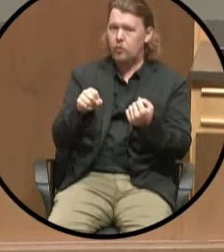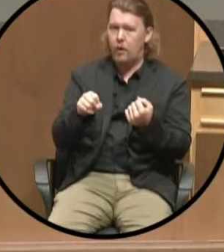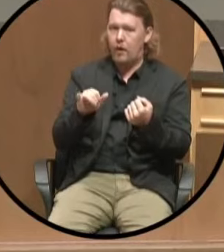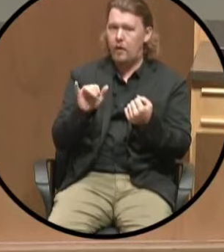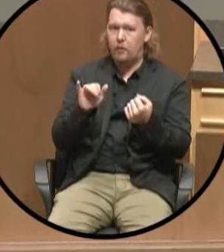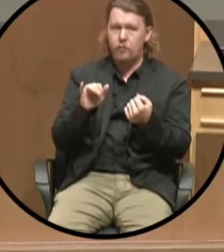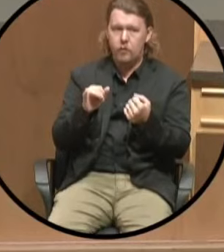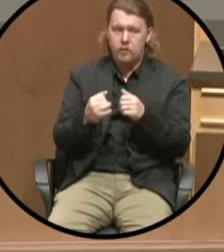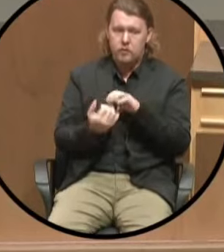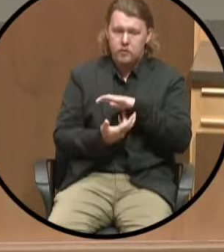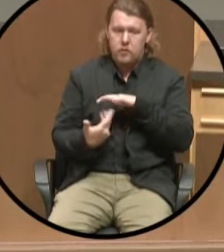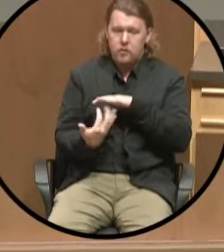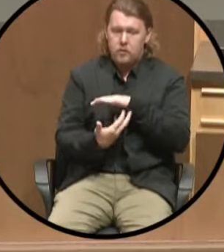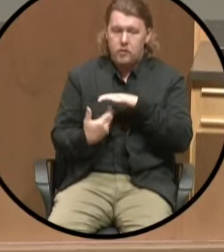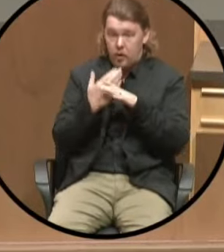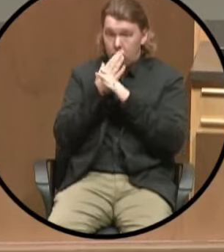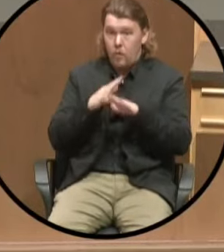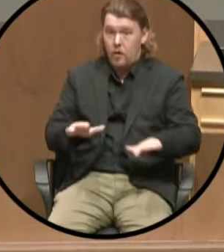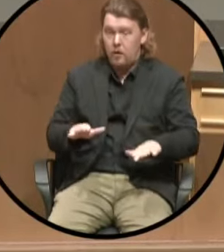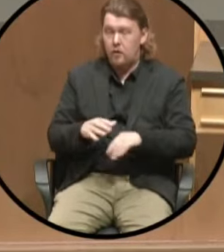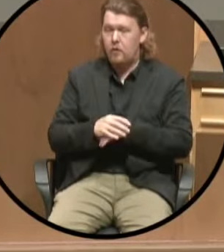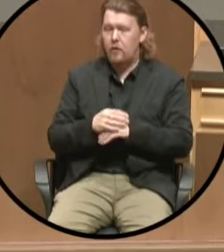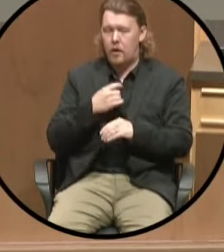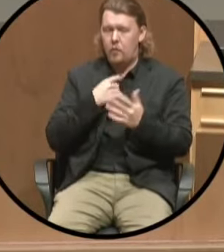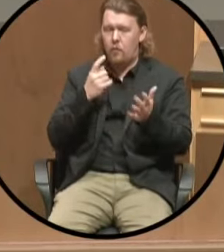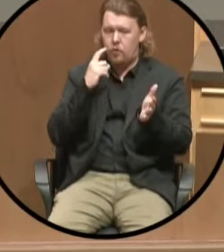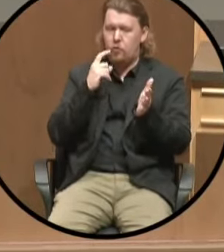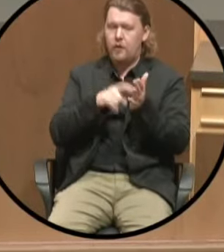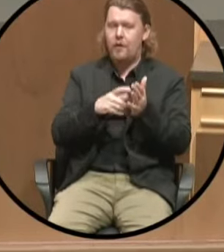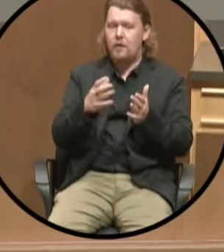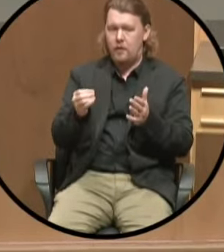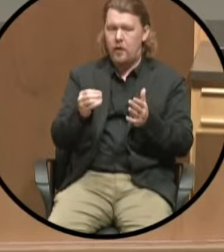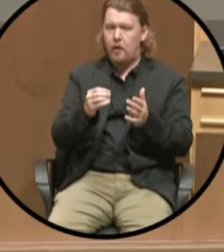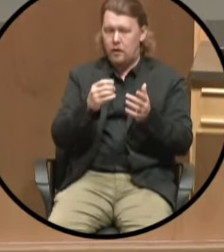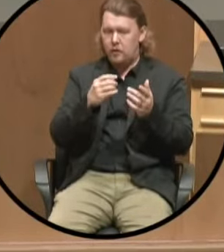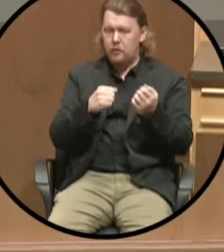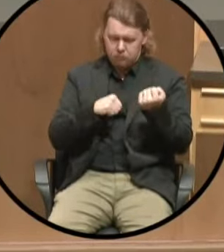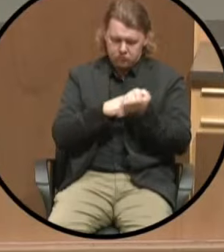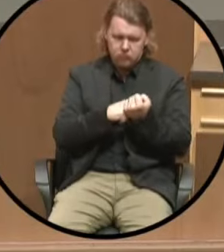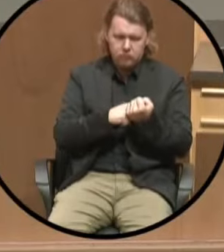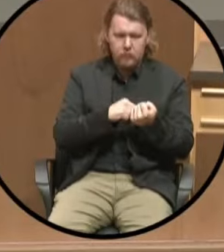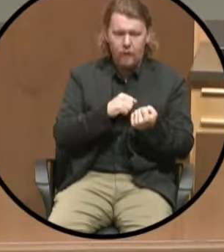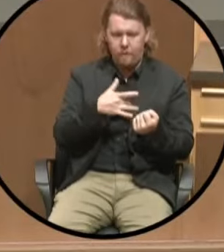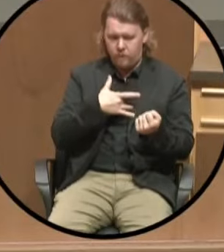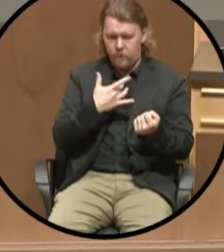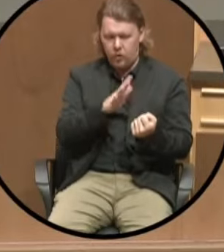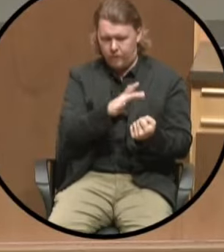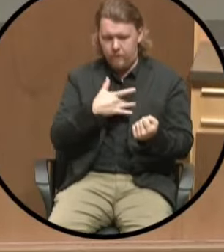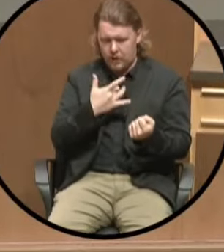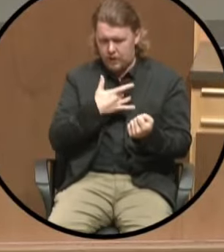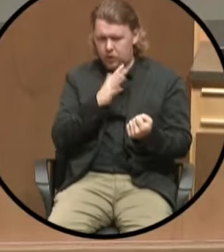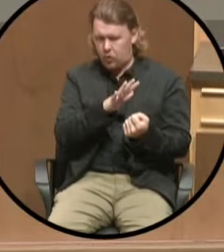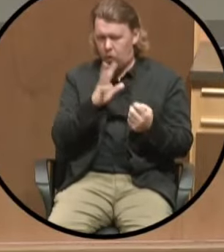silence. It's also important to recognize and to validate these feelings and worries that are present in both ourselves and